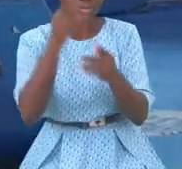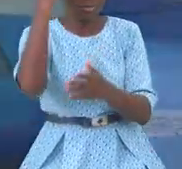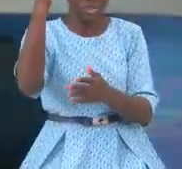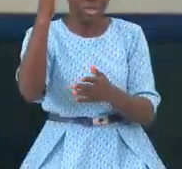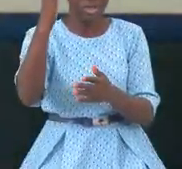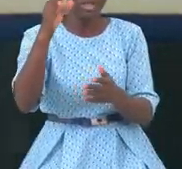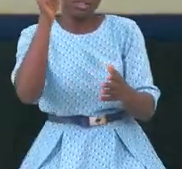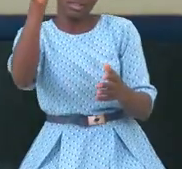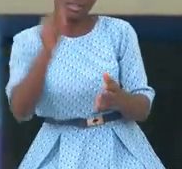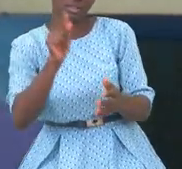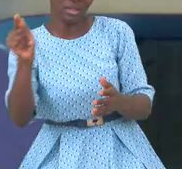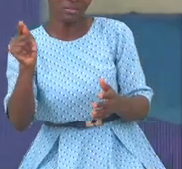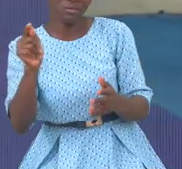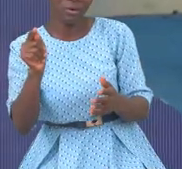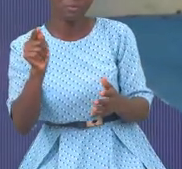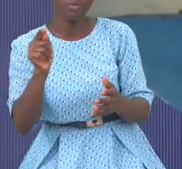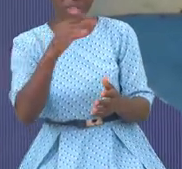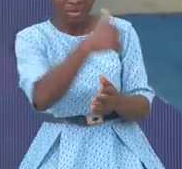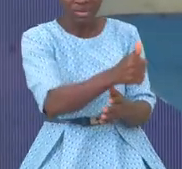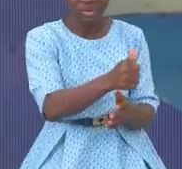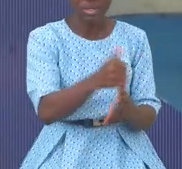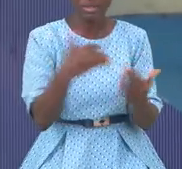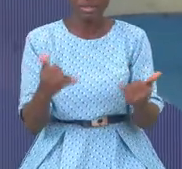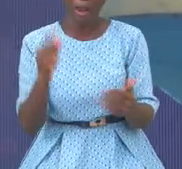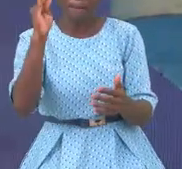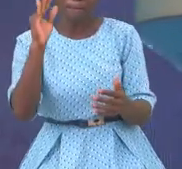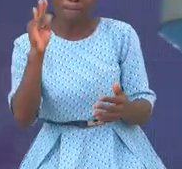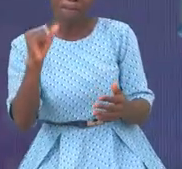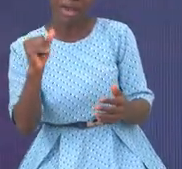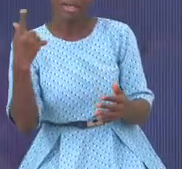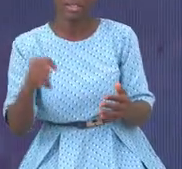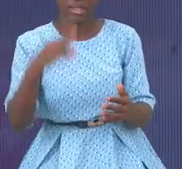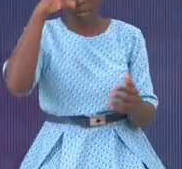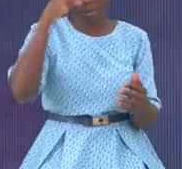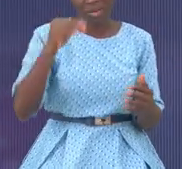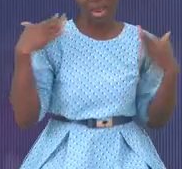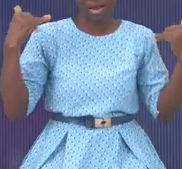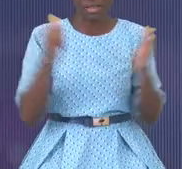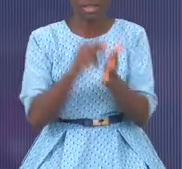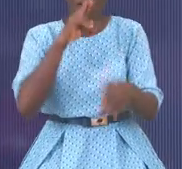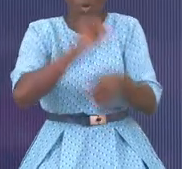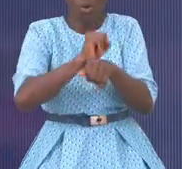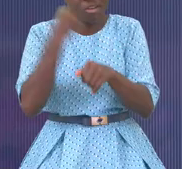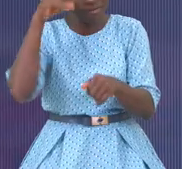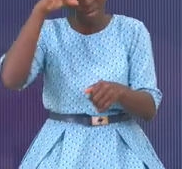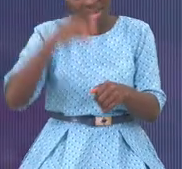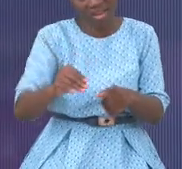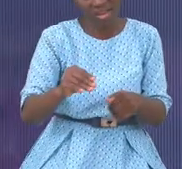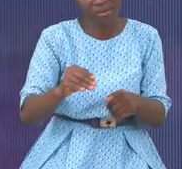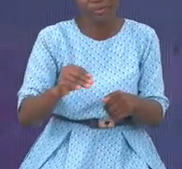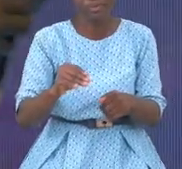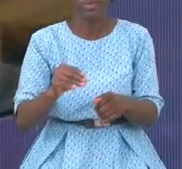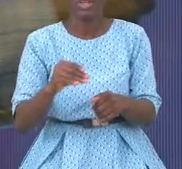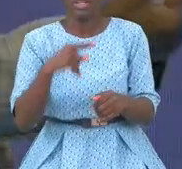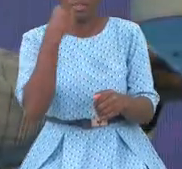the men that are working for him, tell the people that want to get to heaven to shut up. He